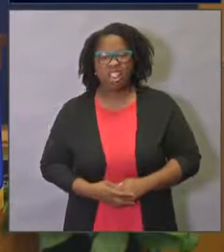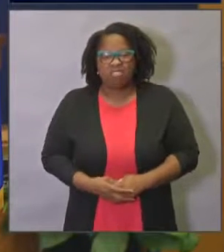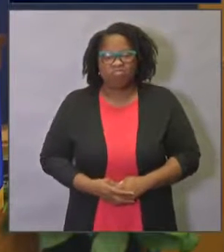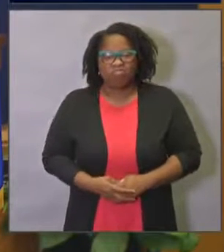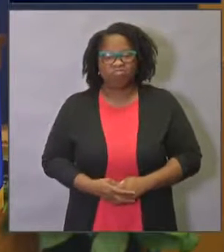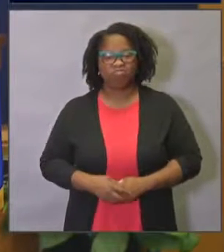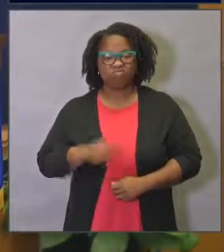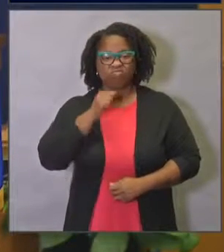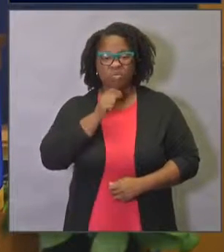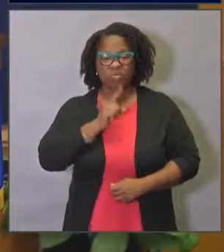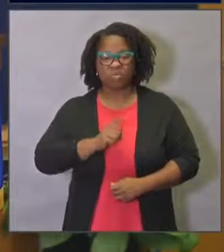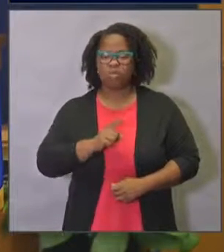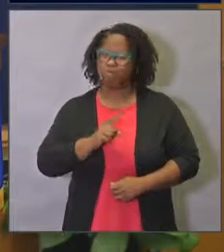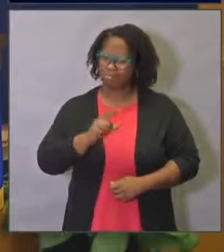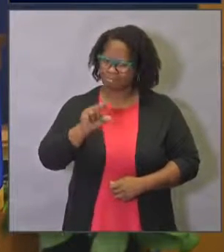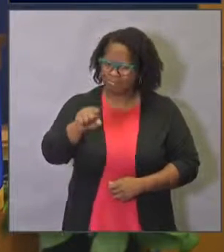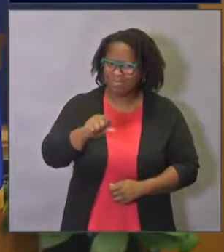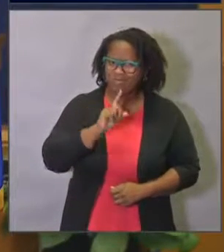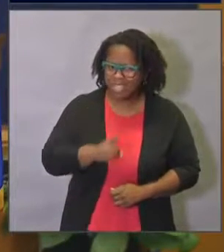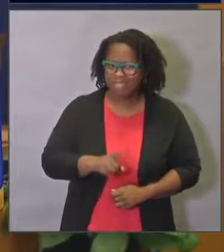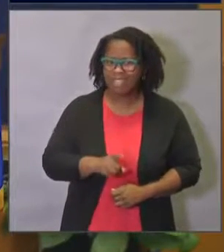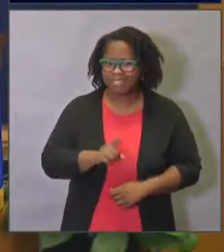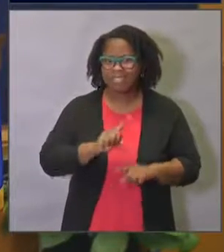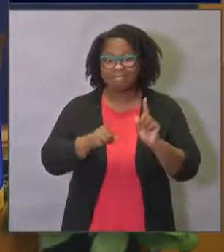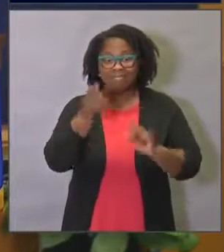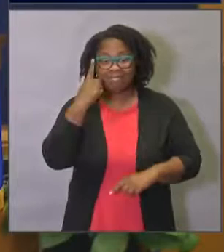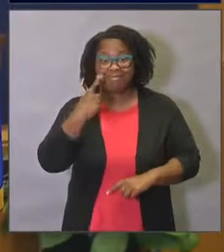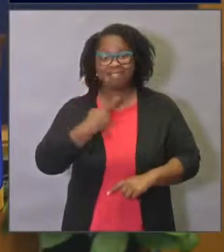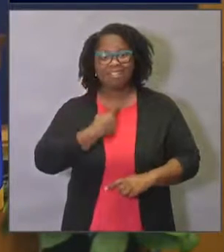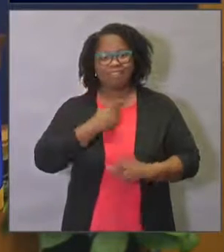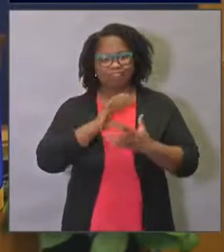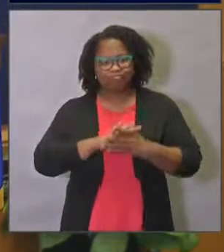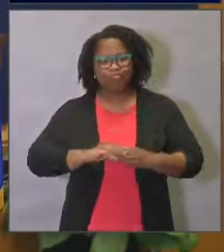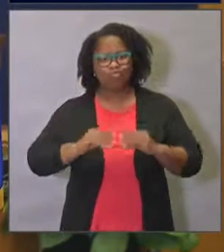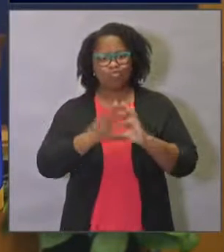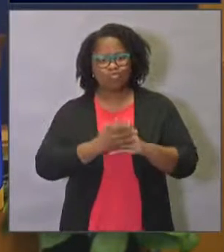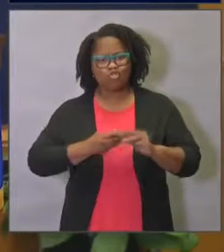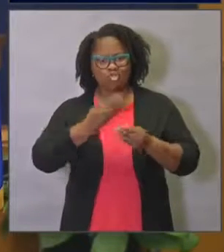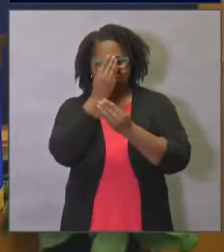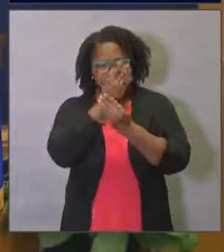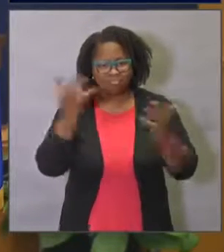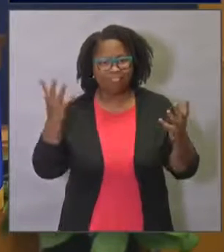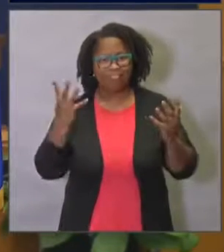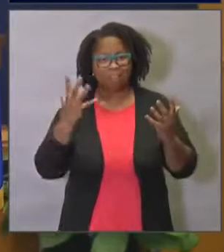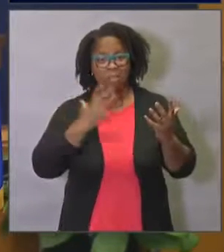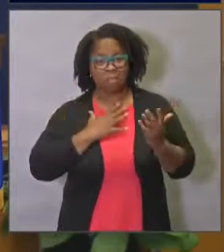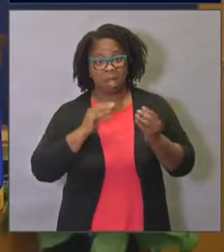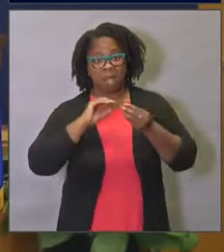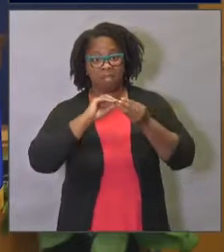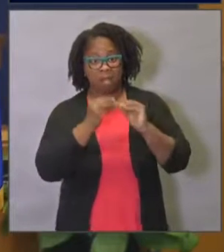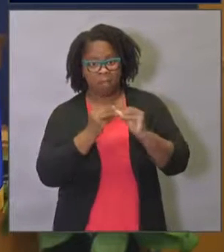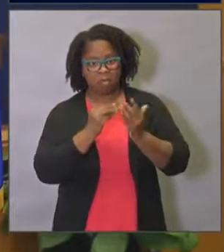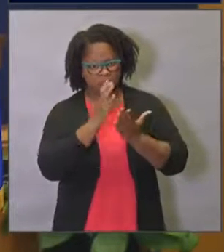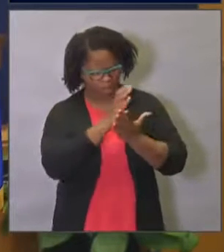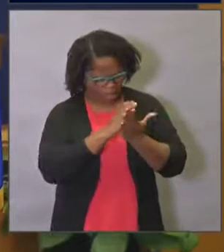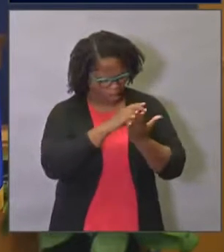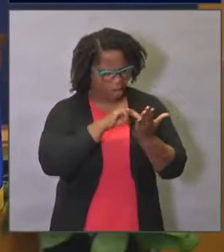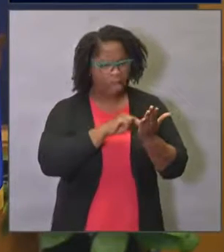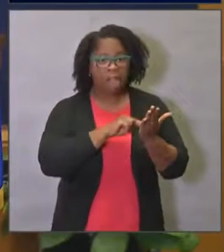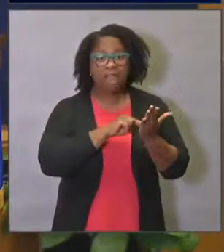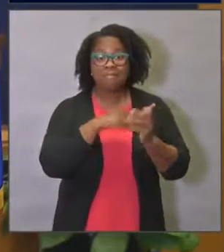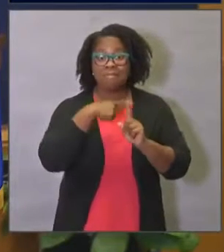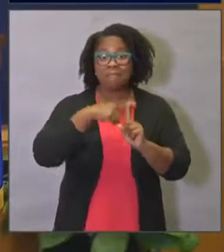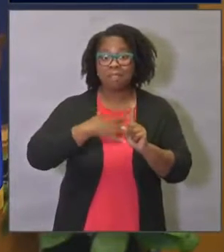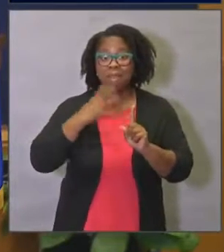is real. But I think that by sharing our stories and by letting everyone know that, looking at the numbers and my personal experiences working in the hospitals,